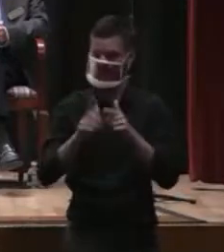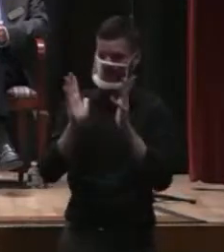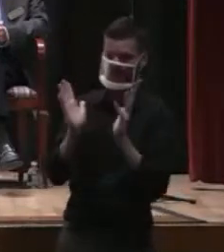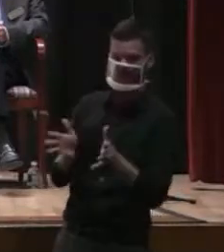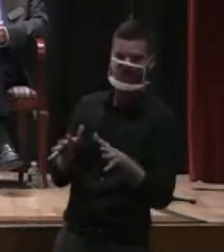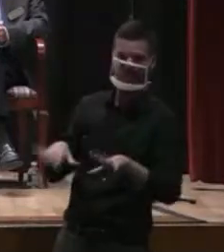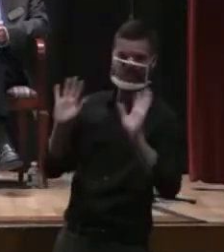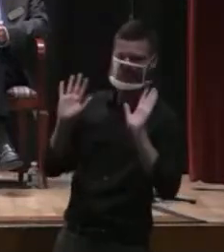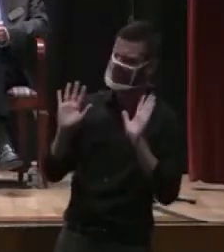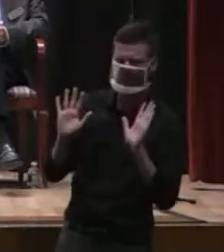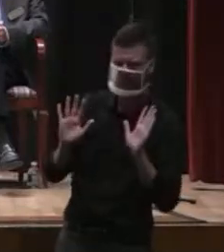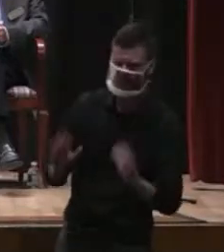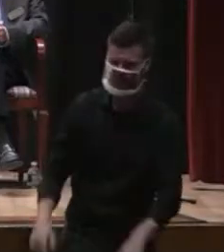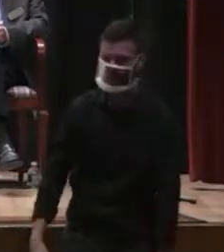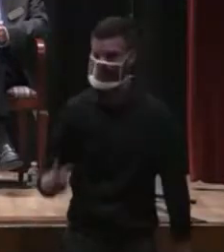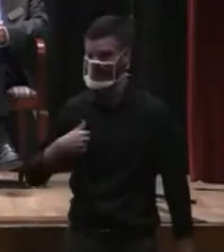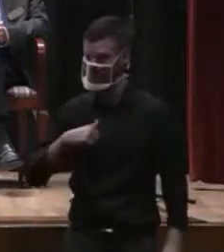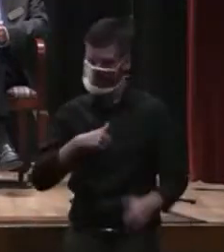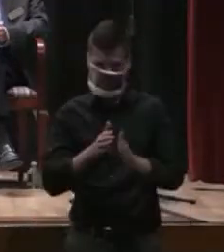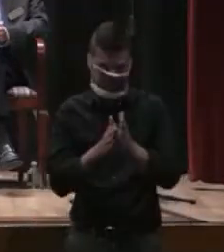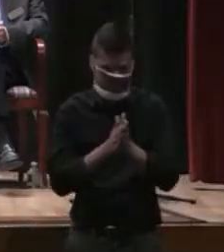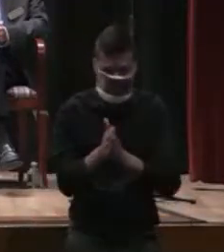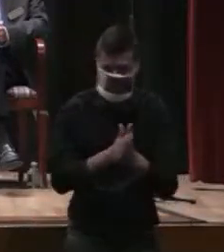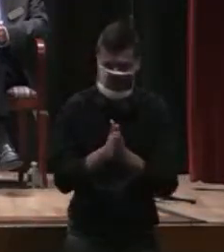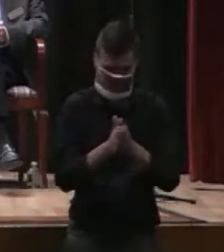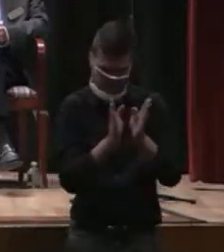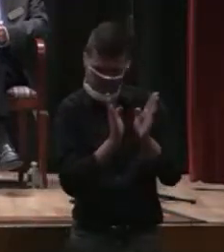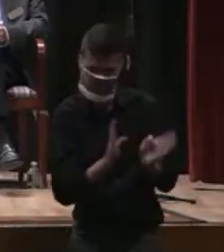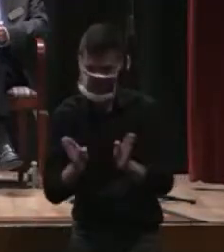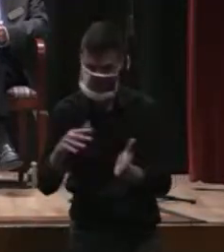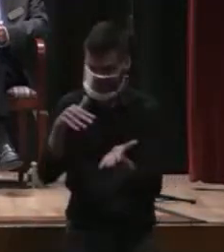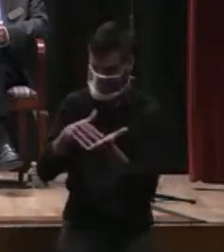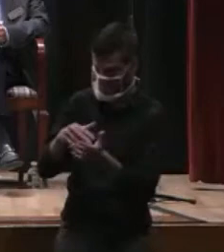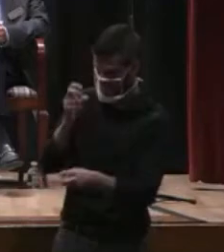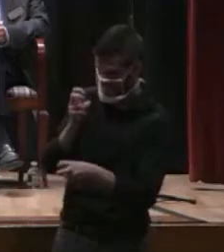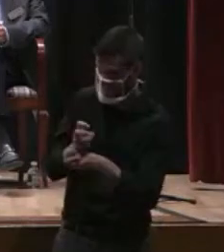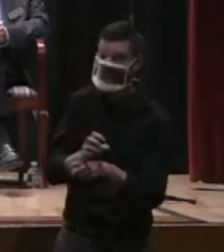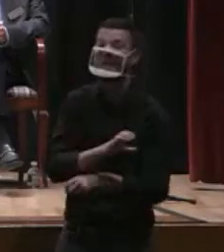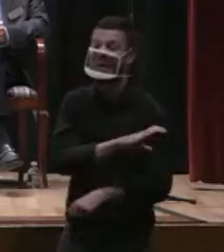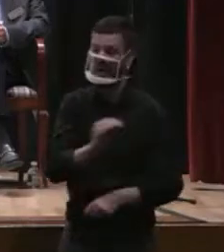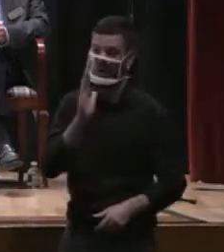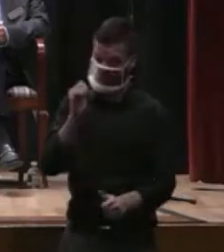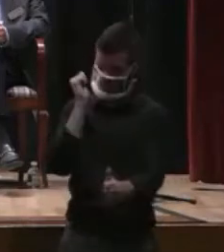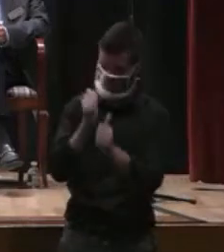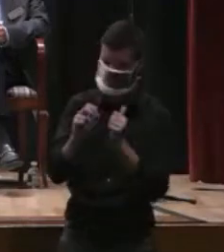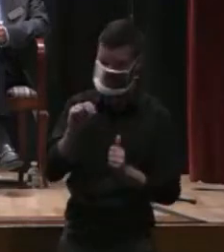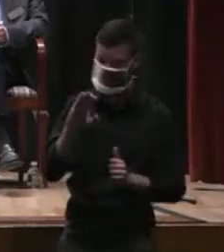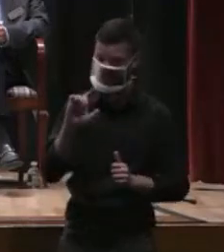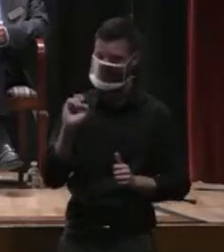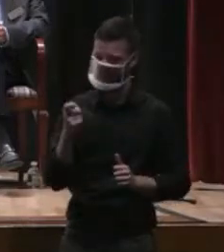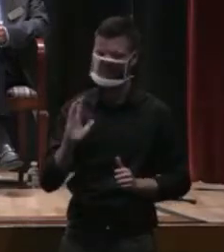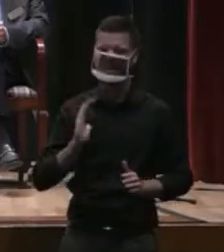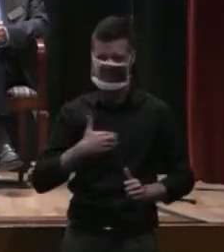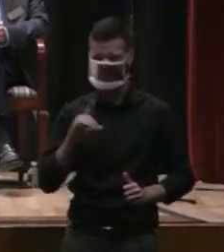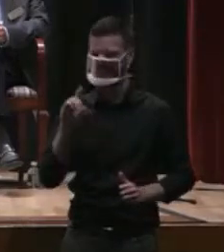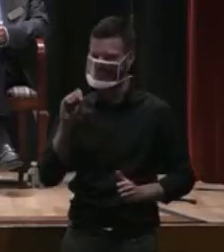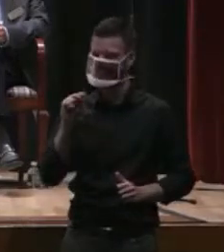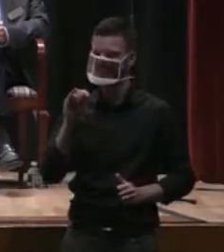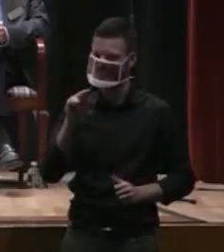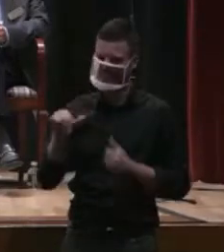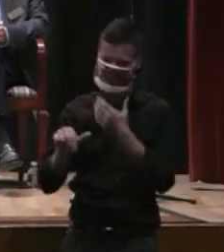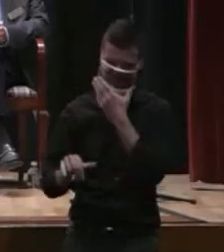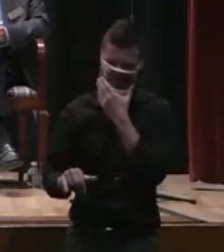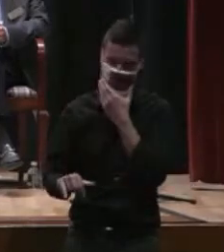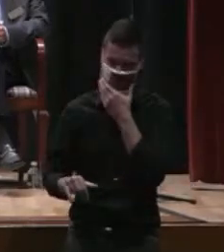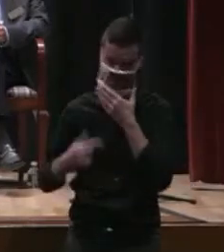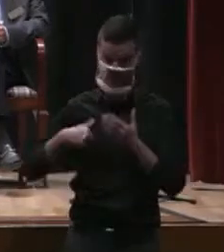will prepare. We will study hard. And we will pass our NCLEX as our destiny foretells. We